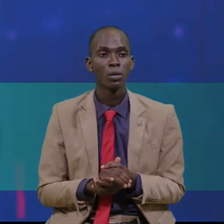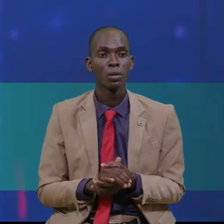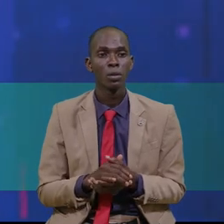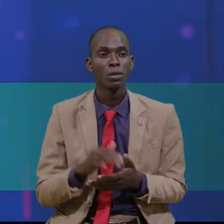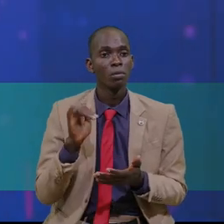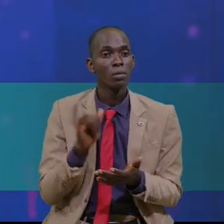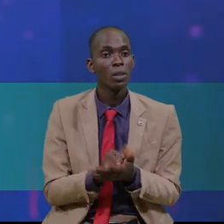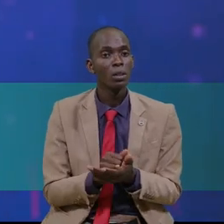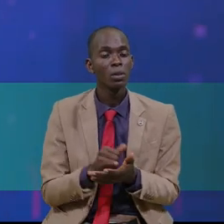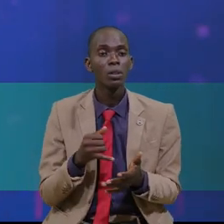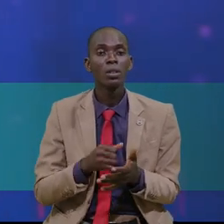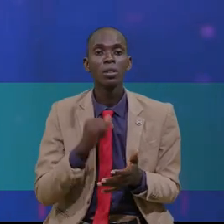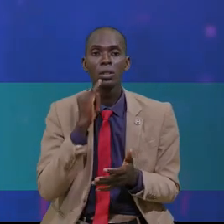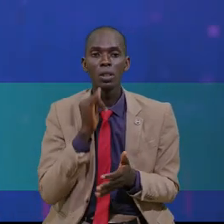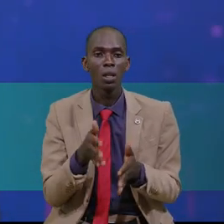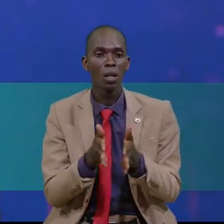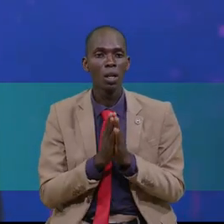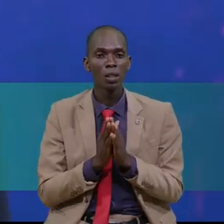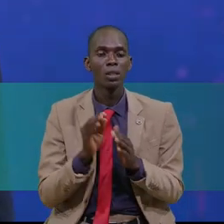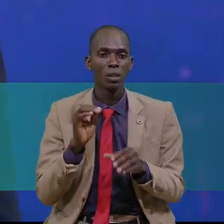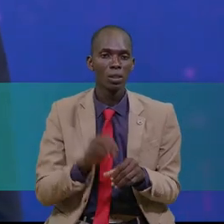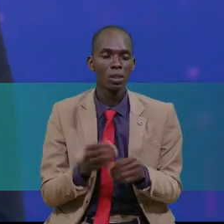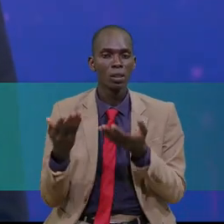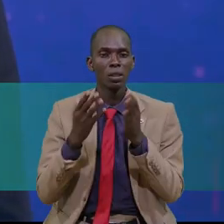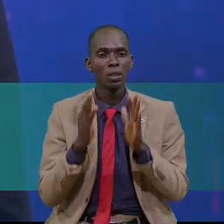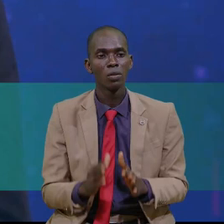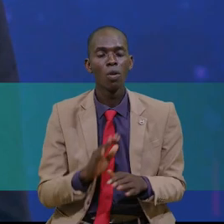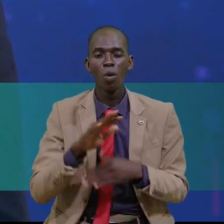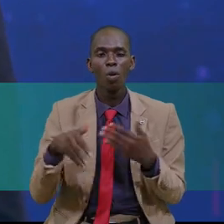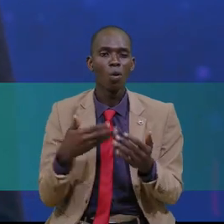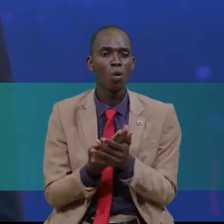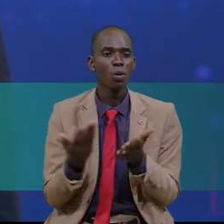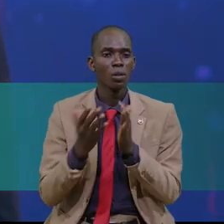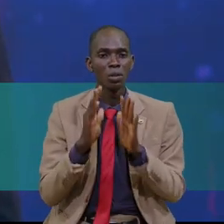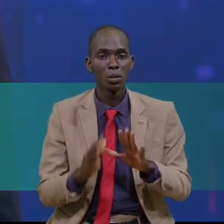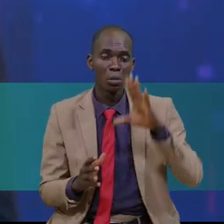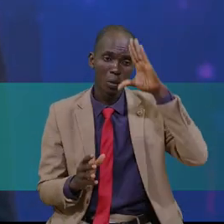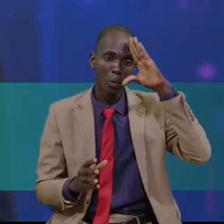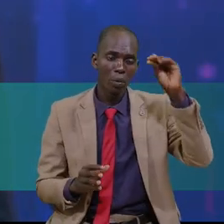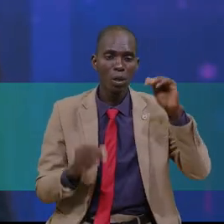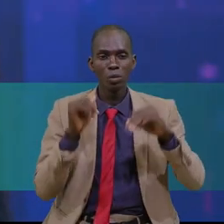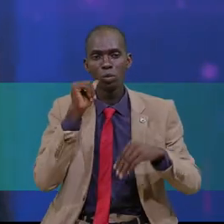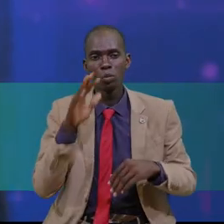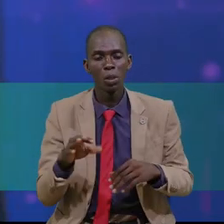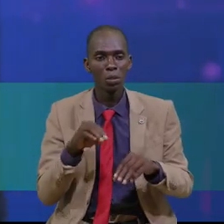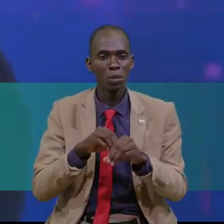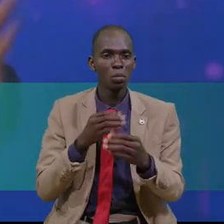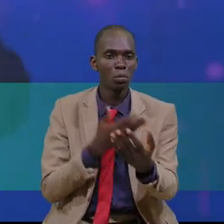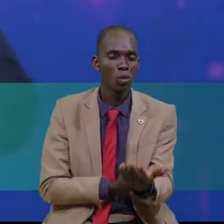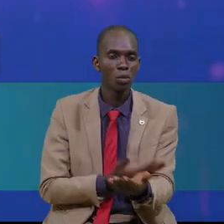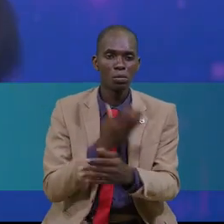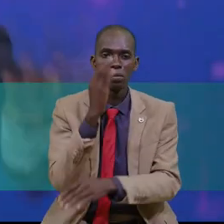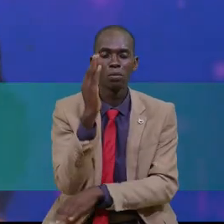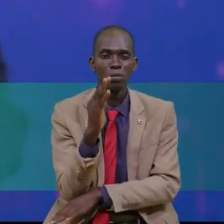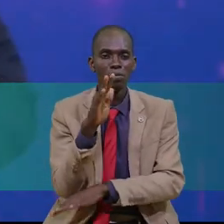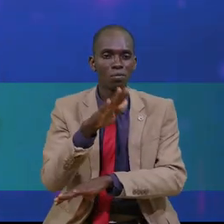moreover, it is required in stewards, all stewards, man or woman, in the morning, in the afternoon, or